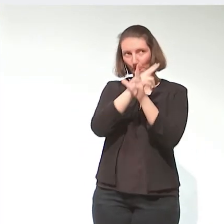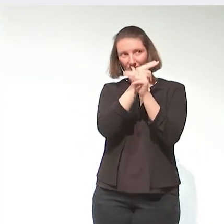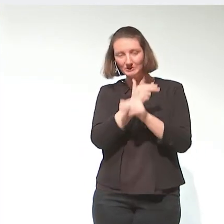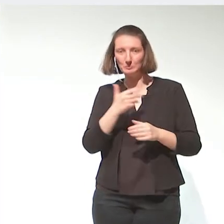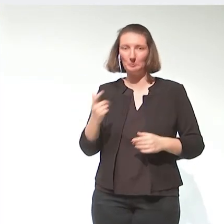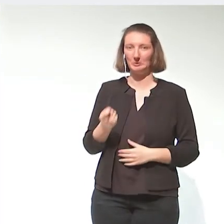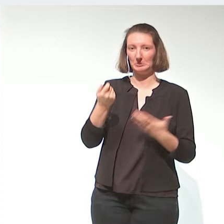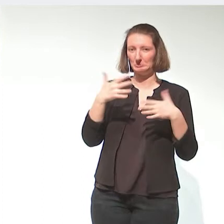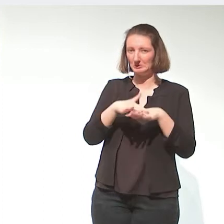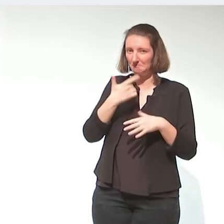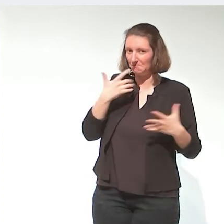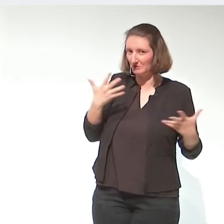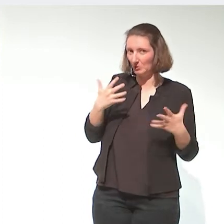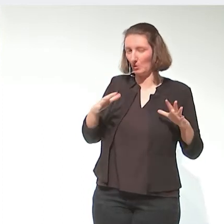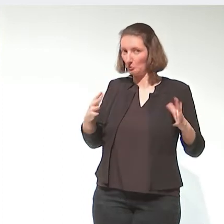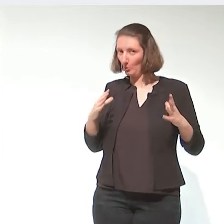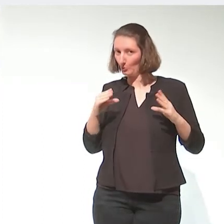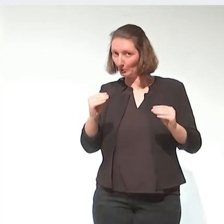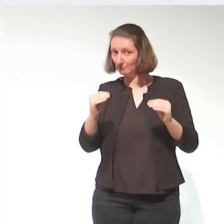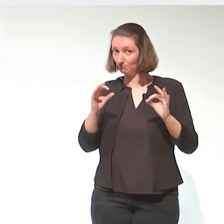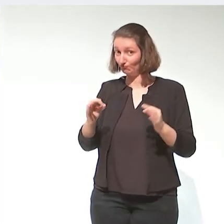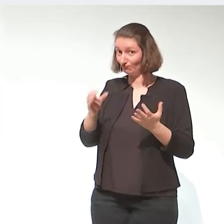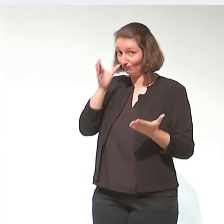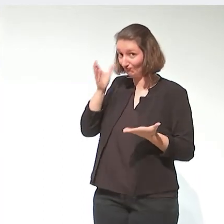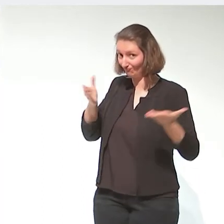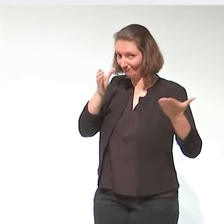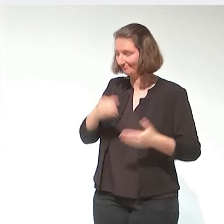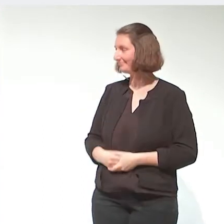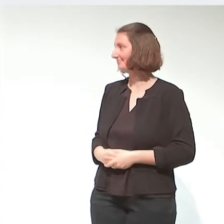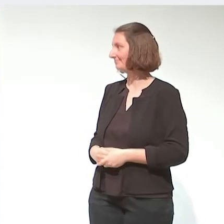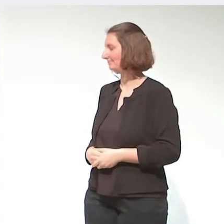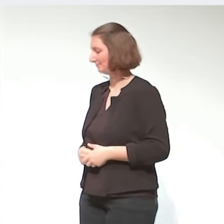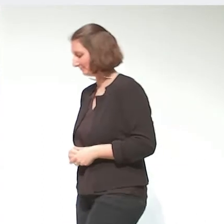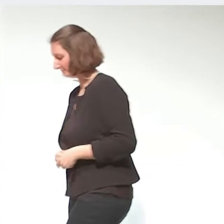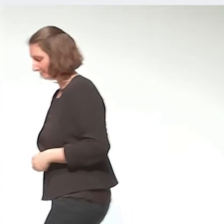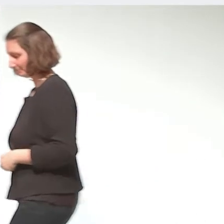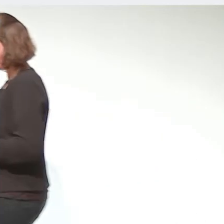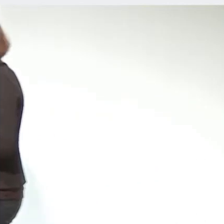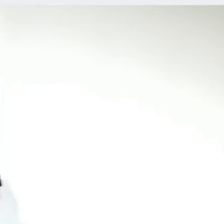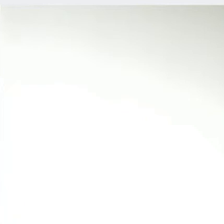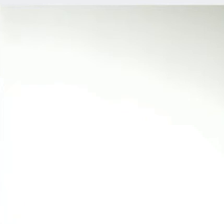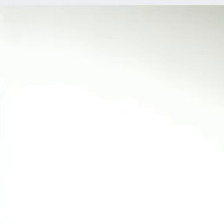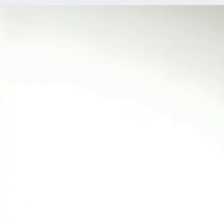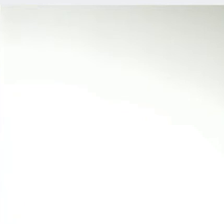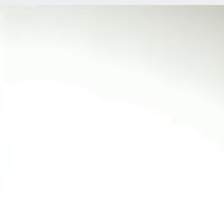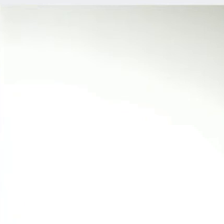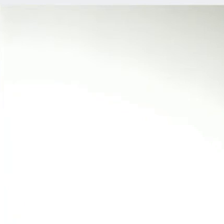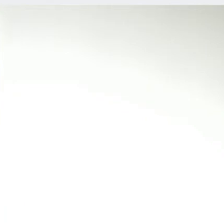definition. Let's start with you, Ana Sofia Antunes from Portugal. How do you define inclusive education and how do you implement